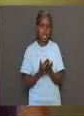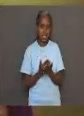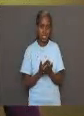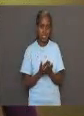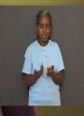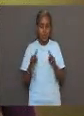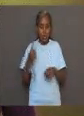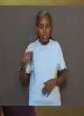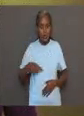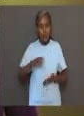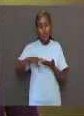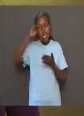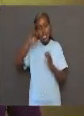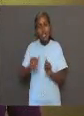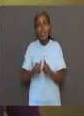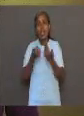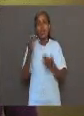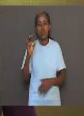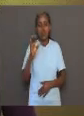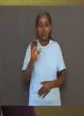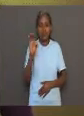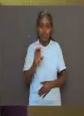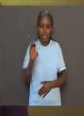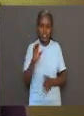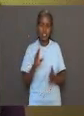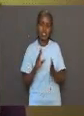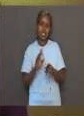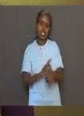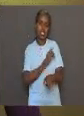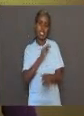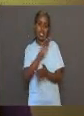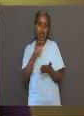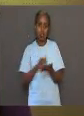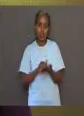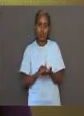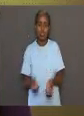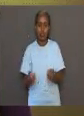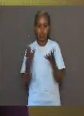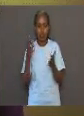when we will learn how to find the distances between